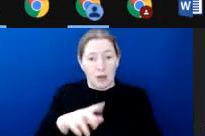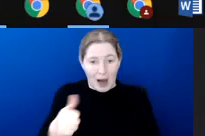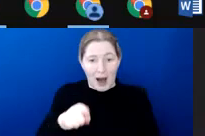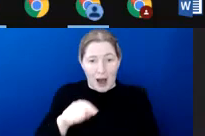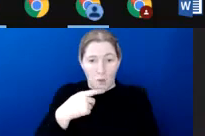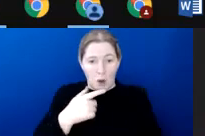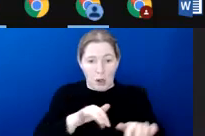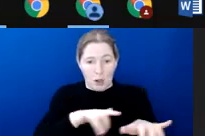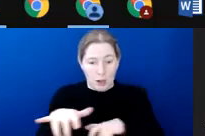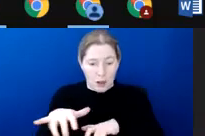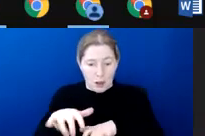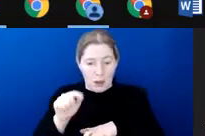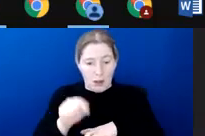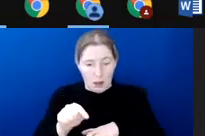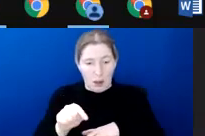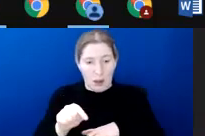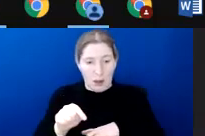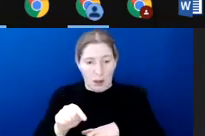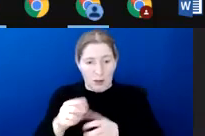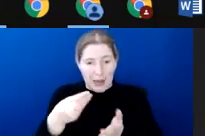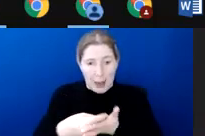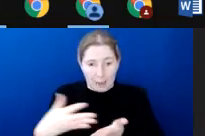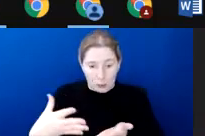in the amount here.